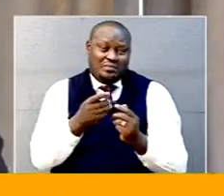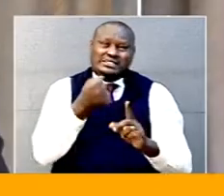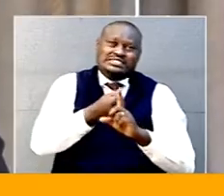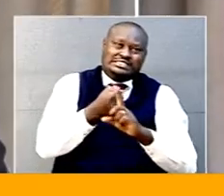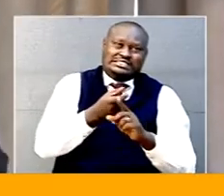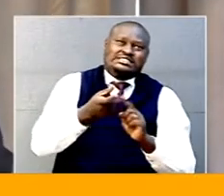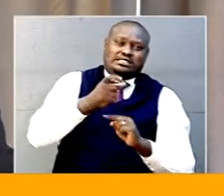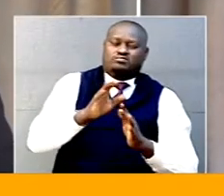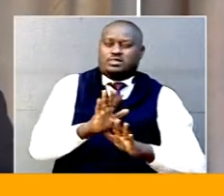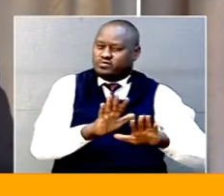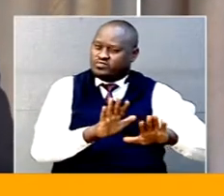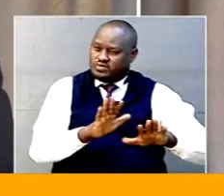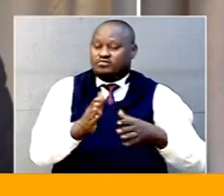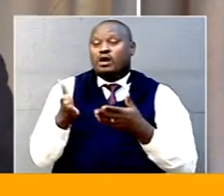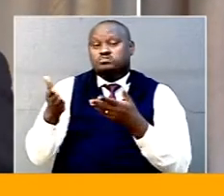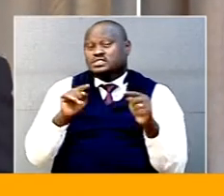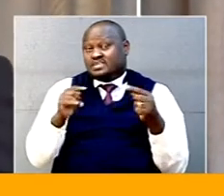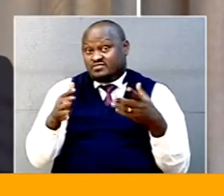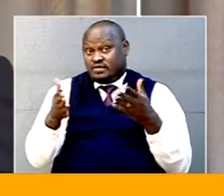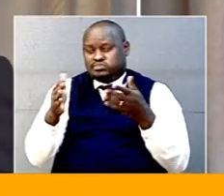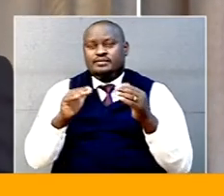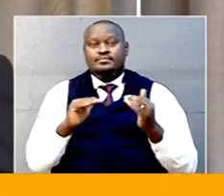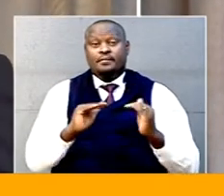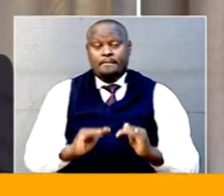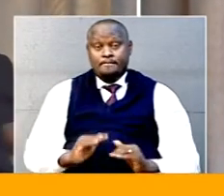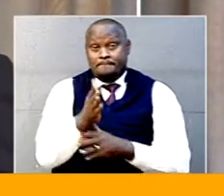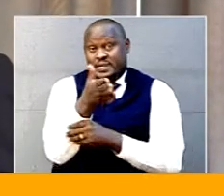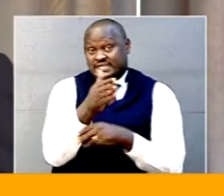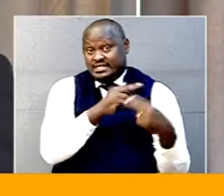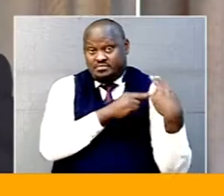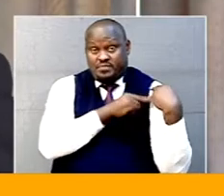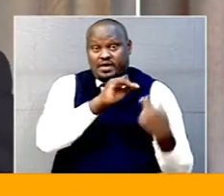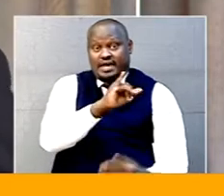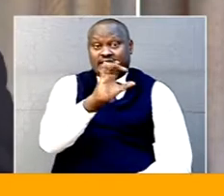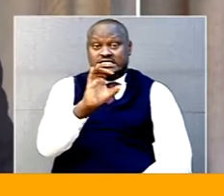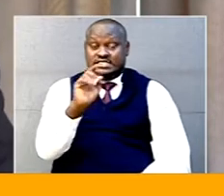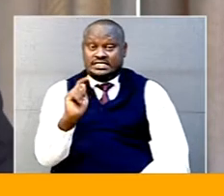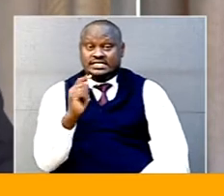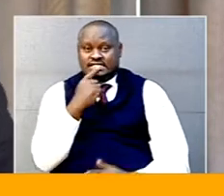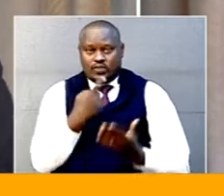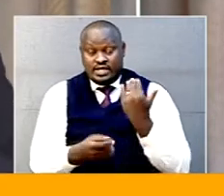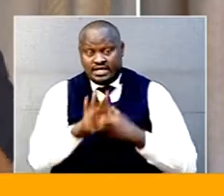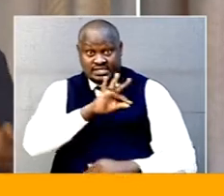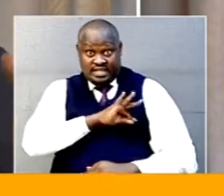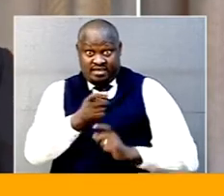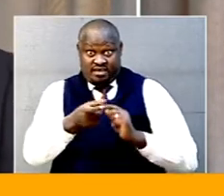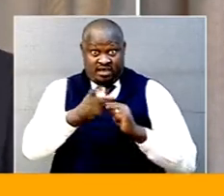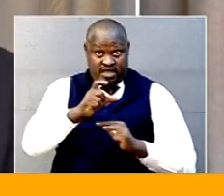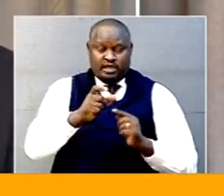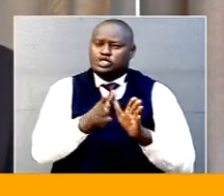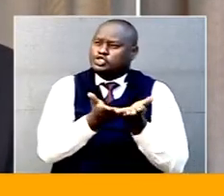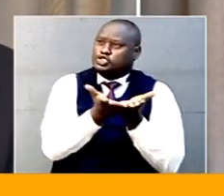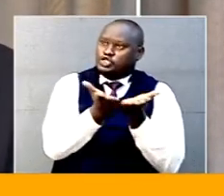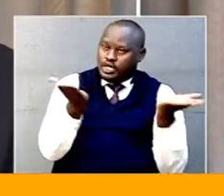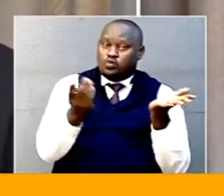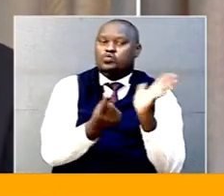cause. Minister for ICT and National Guidance Frank Tumwebaze emphasized that the salary enhancements decision will benefit all categories across